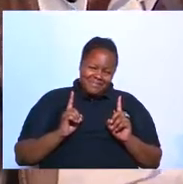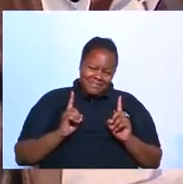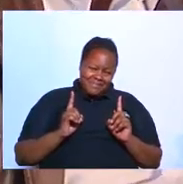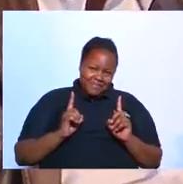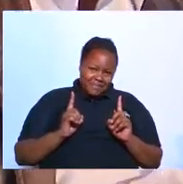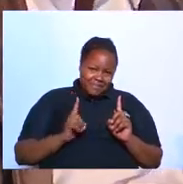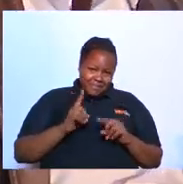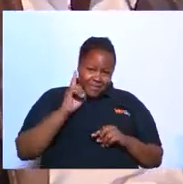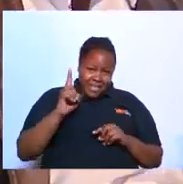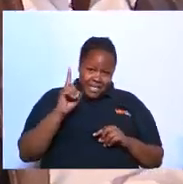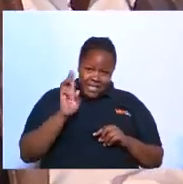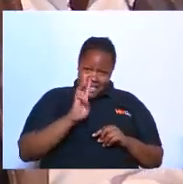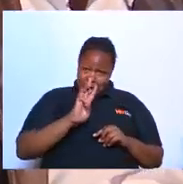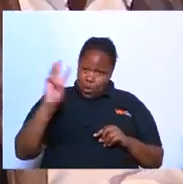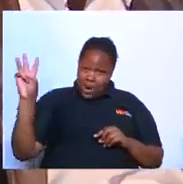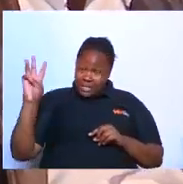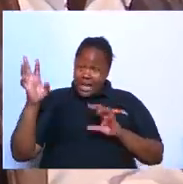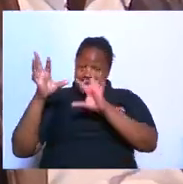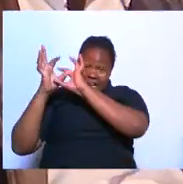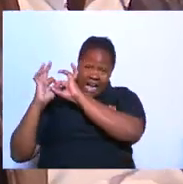that is Western culture